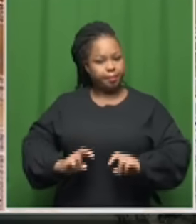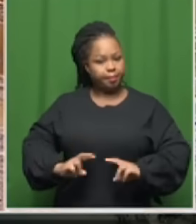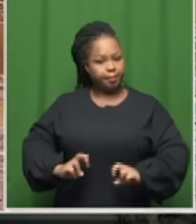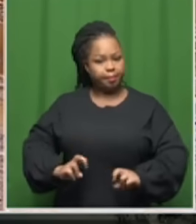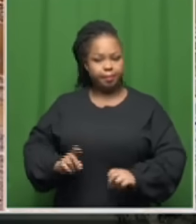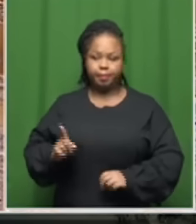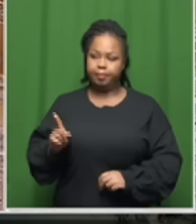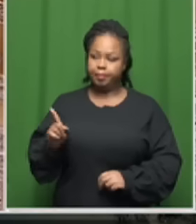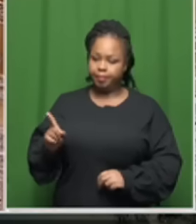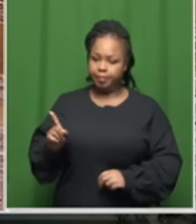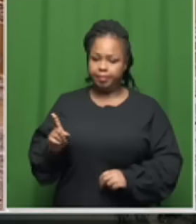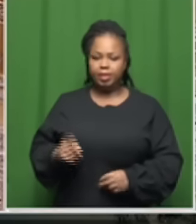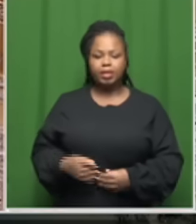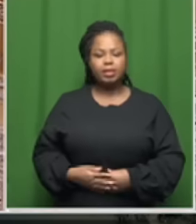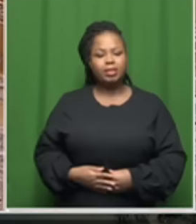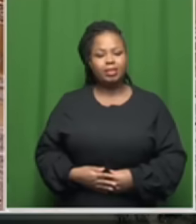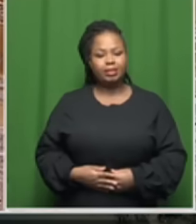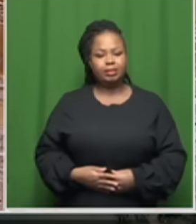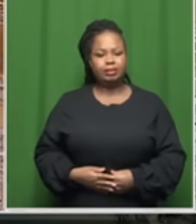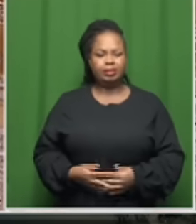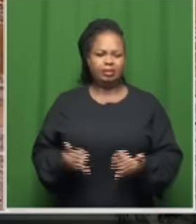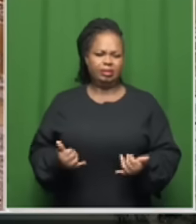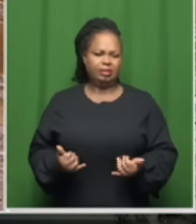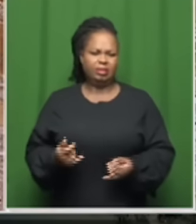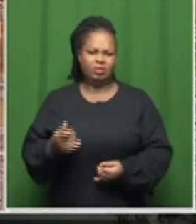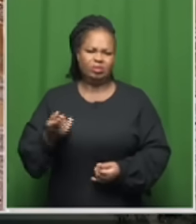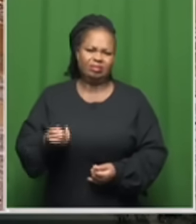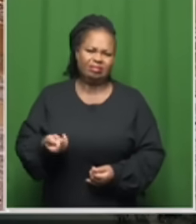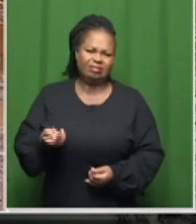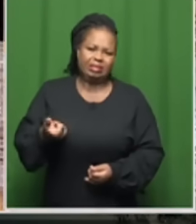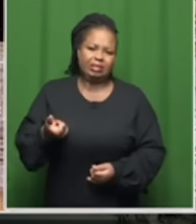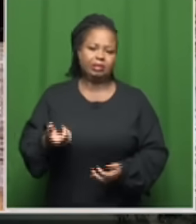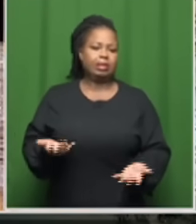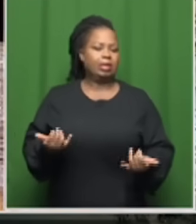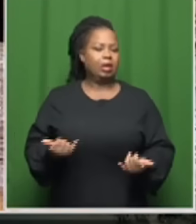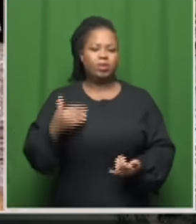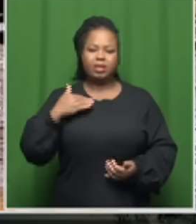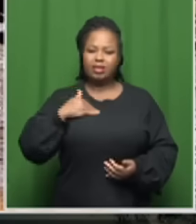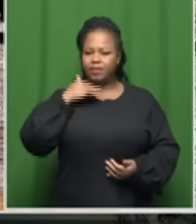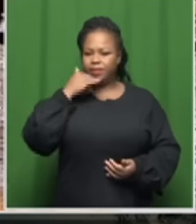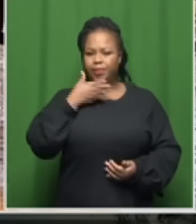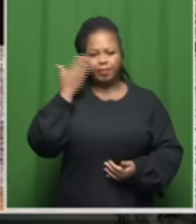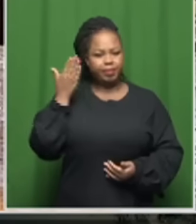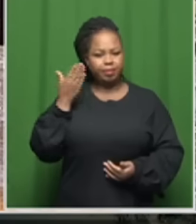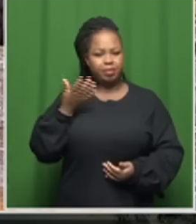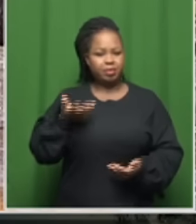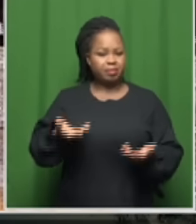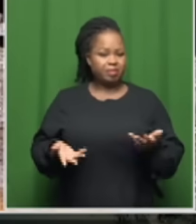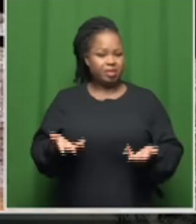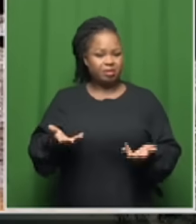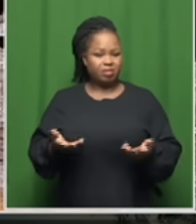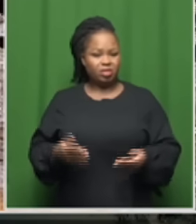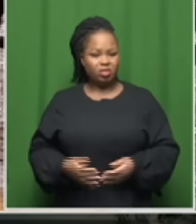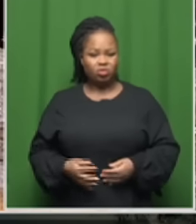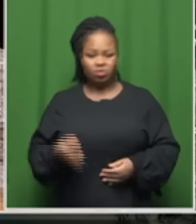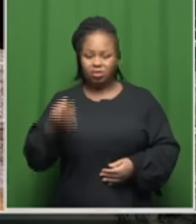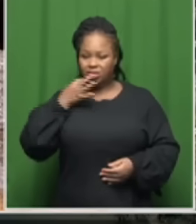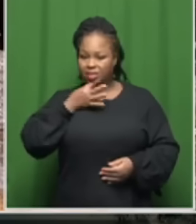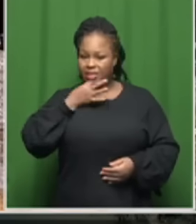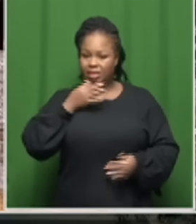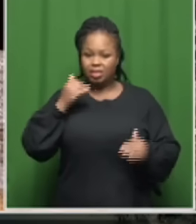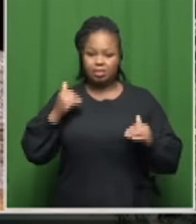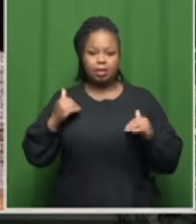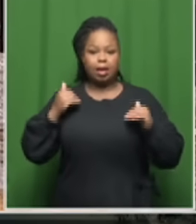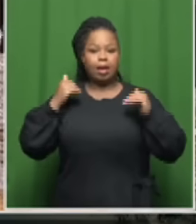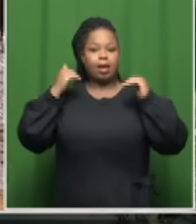discovered, the numbers are so small and negligible. Whether probably the use of the word of high concentration,